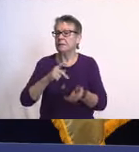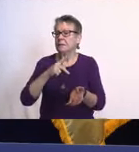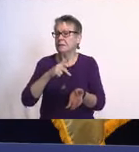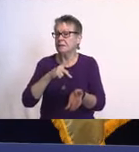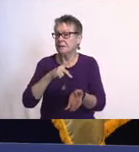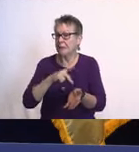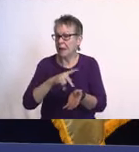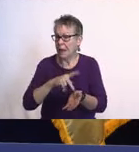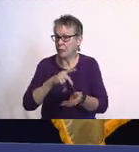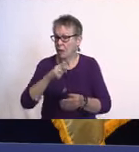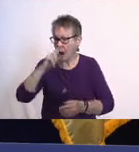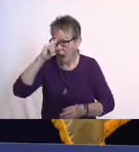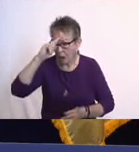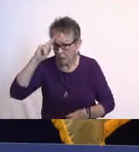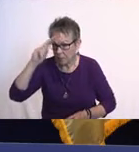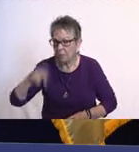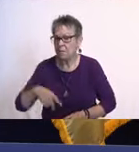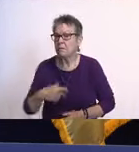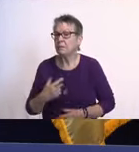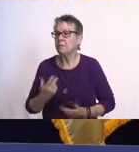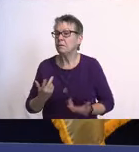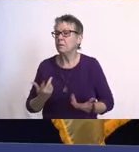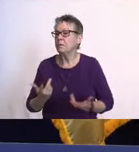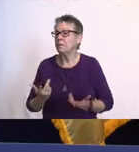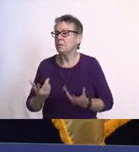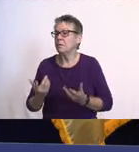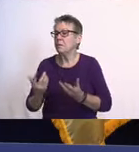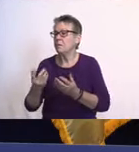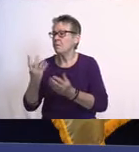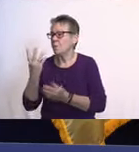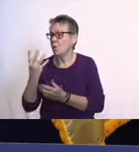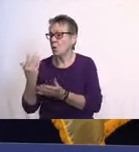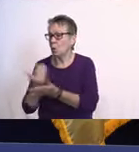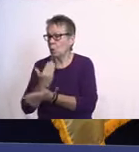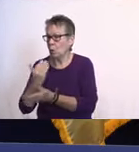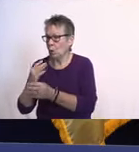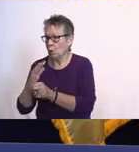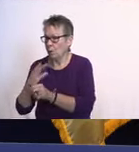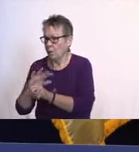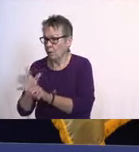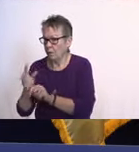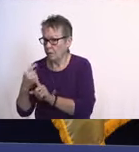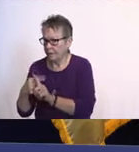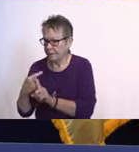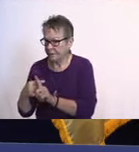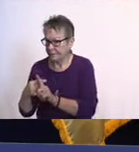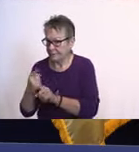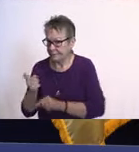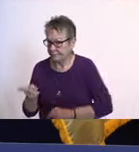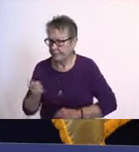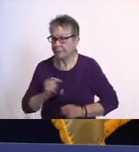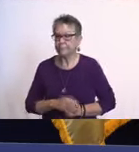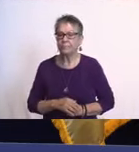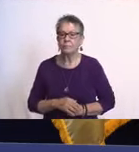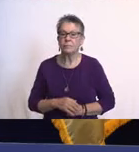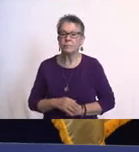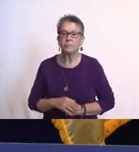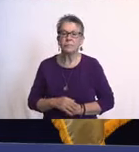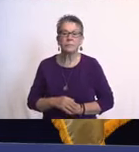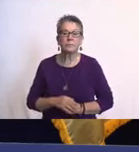1 at Ancora, and 1 at Ann Klein. The percent positivity as of January 29th for the state is